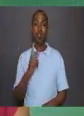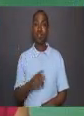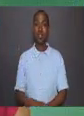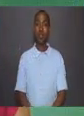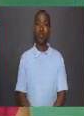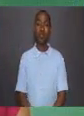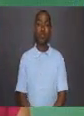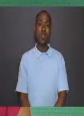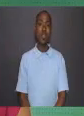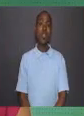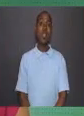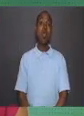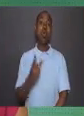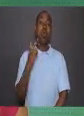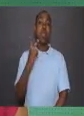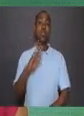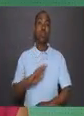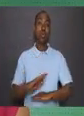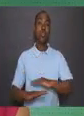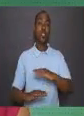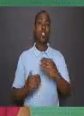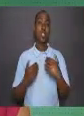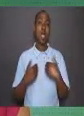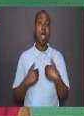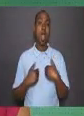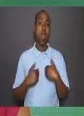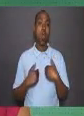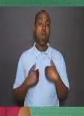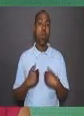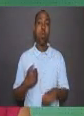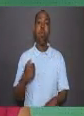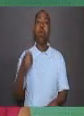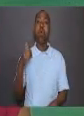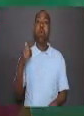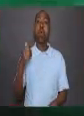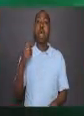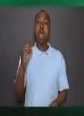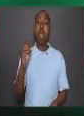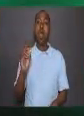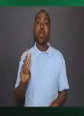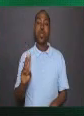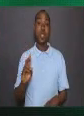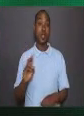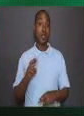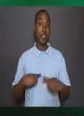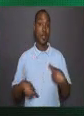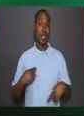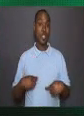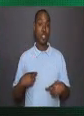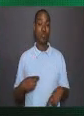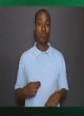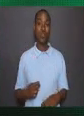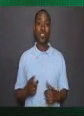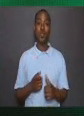There are two processes of anaerobic respiration. The first